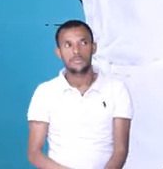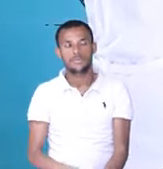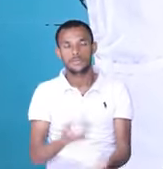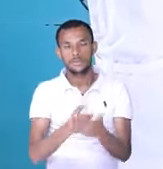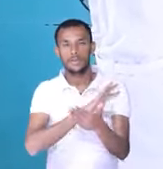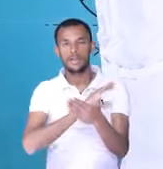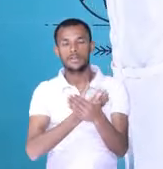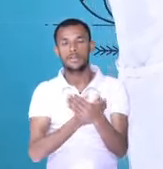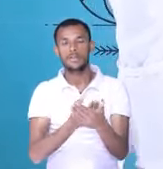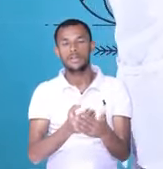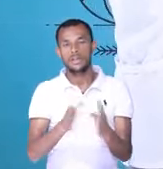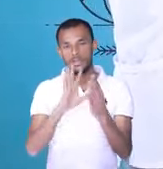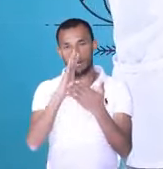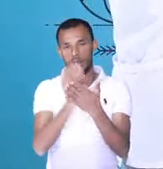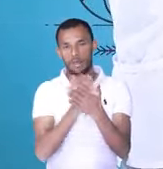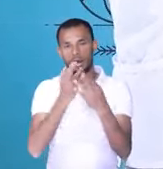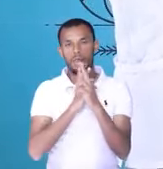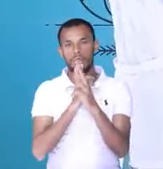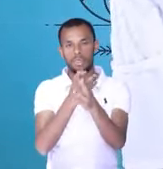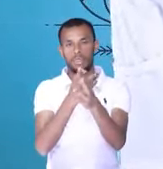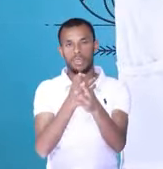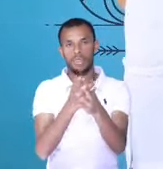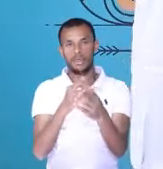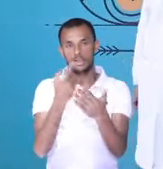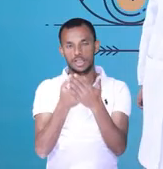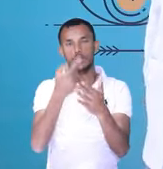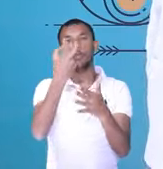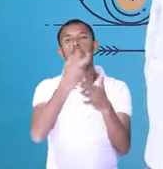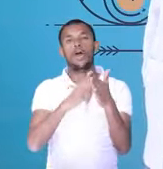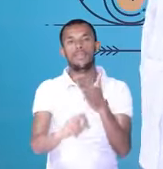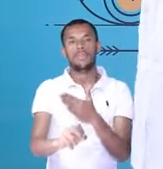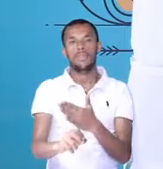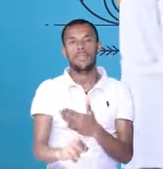This is energy. Let's take this one is a reactant. This is product.